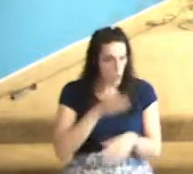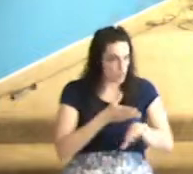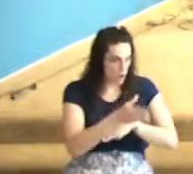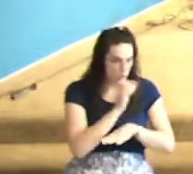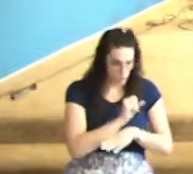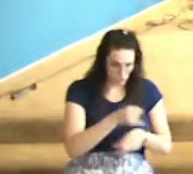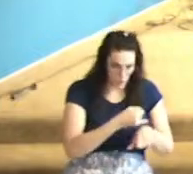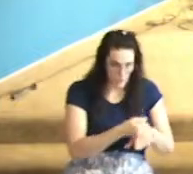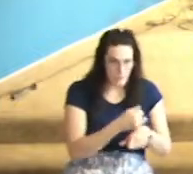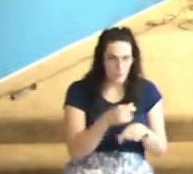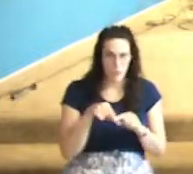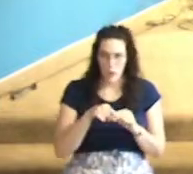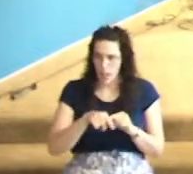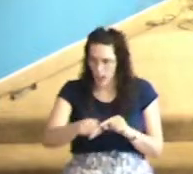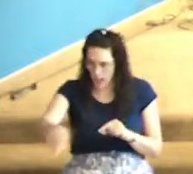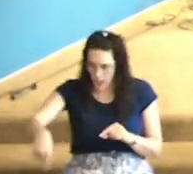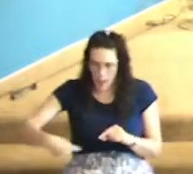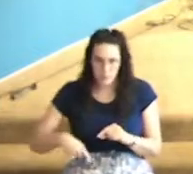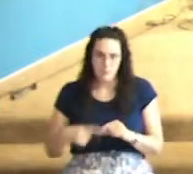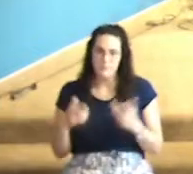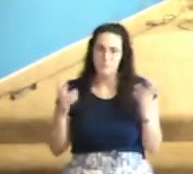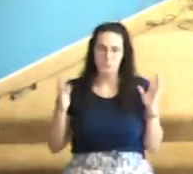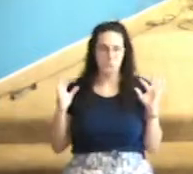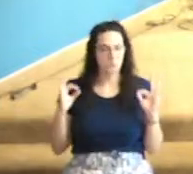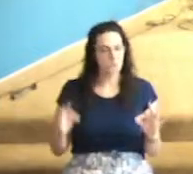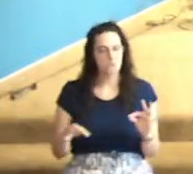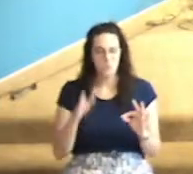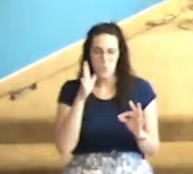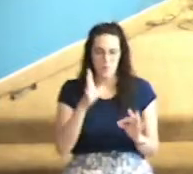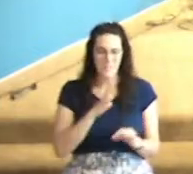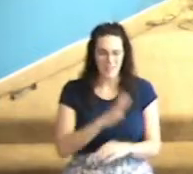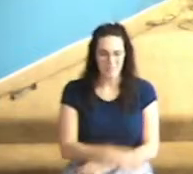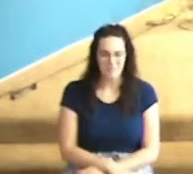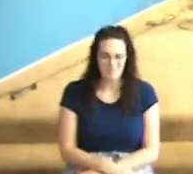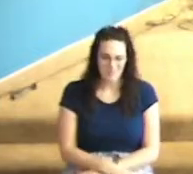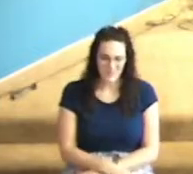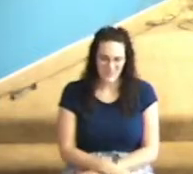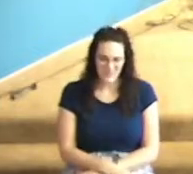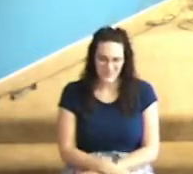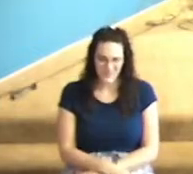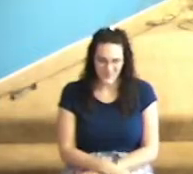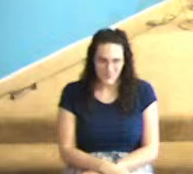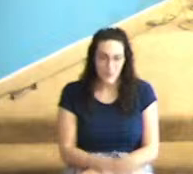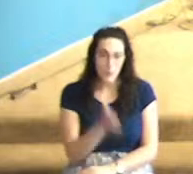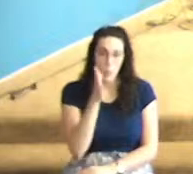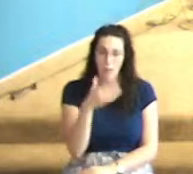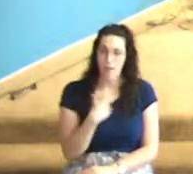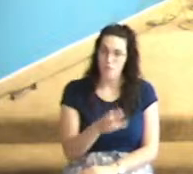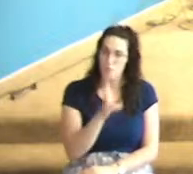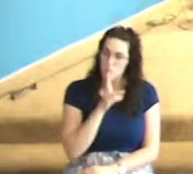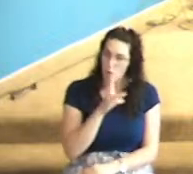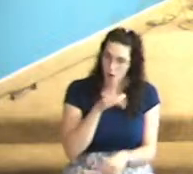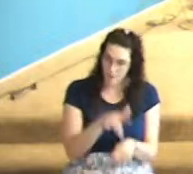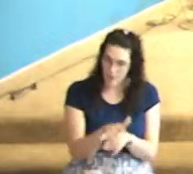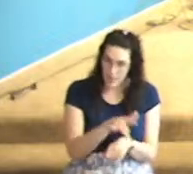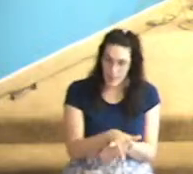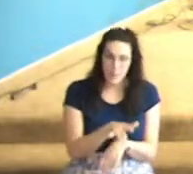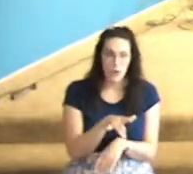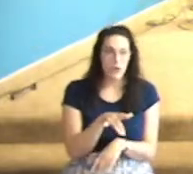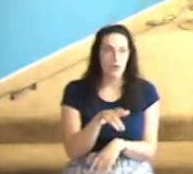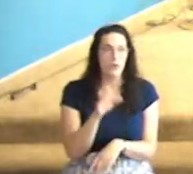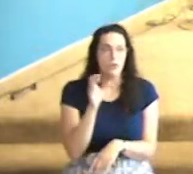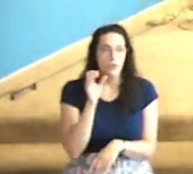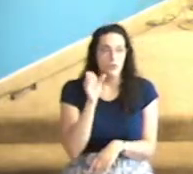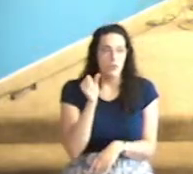you come this way. Keep the sun at your back. You'll be in good shape. Okay? We'll have water available at Helen's house.